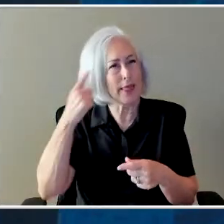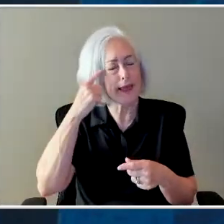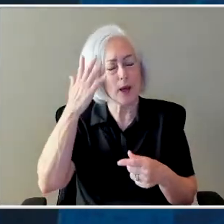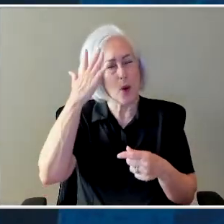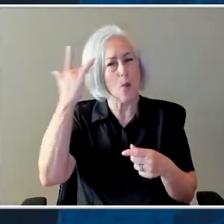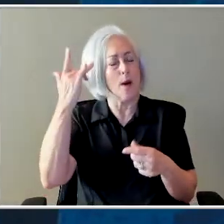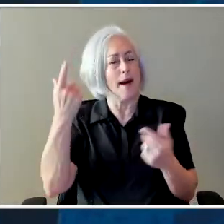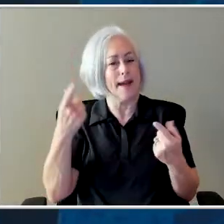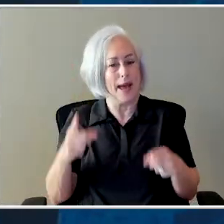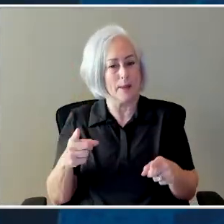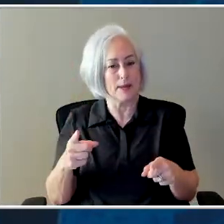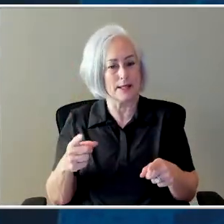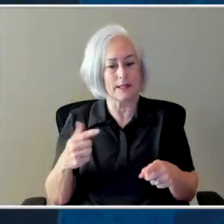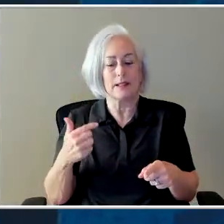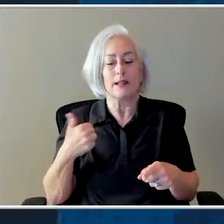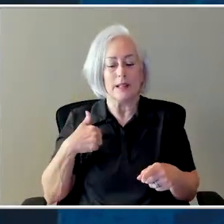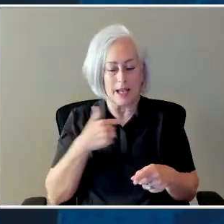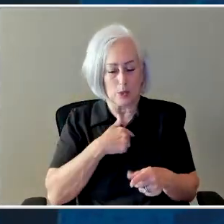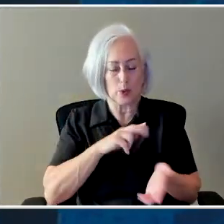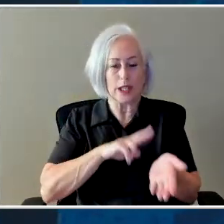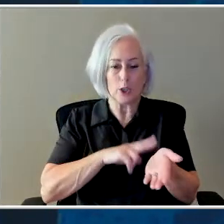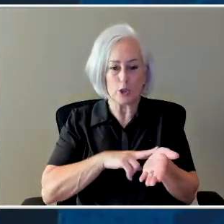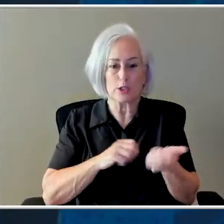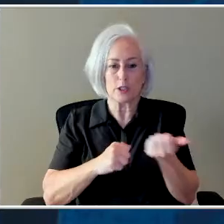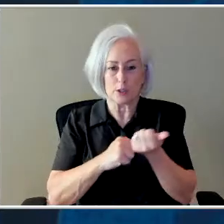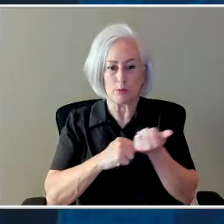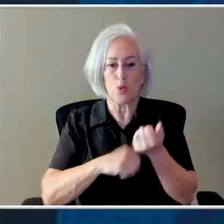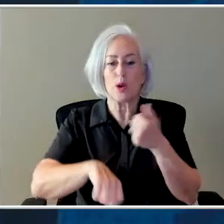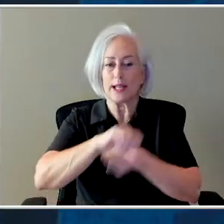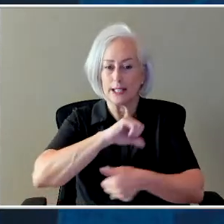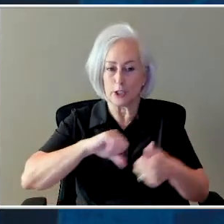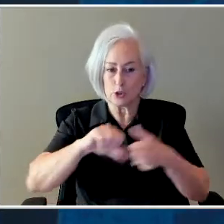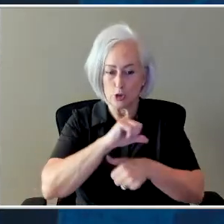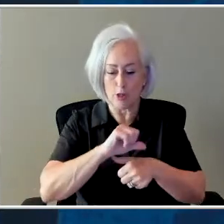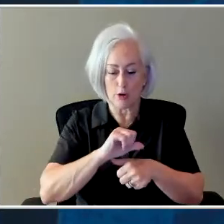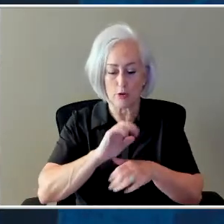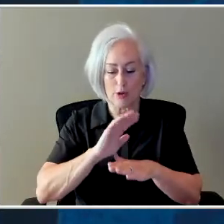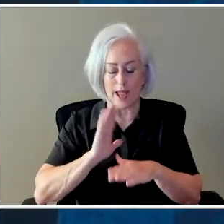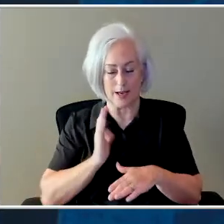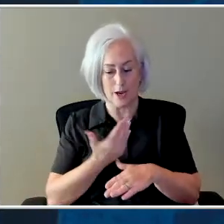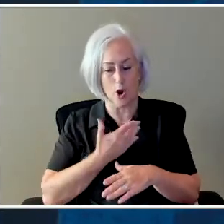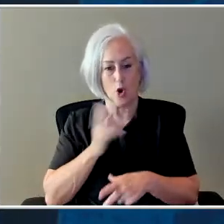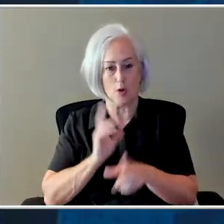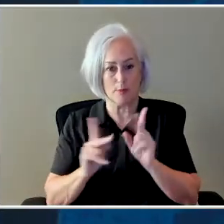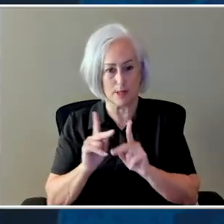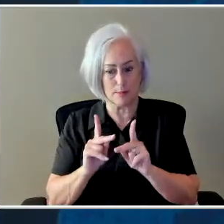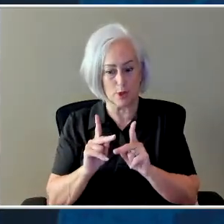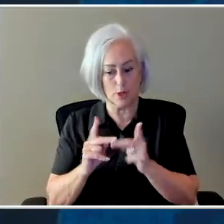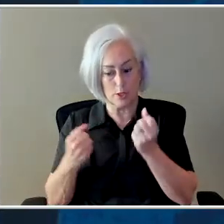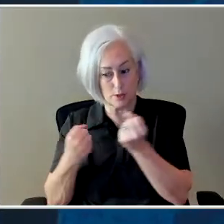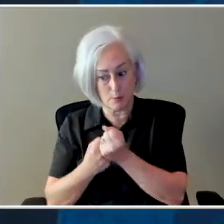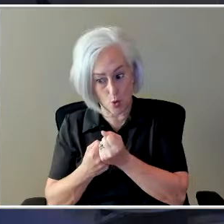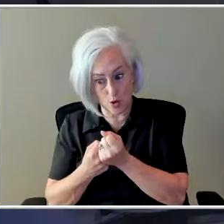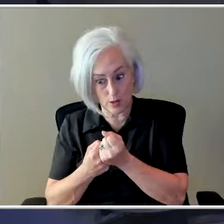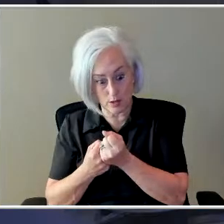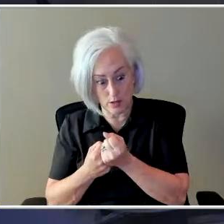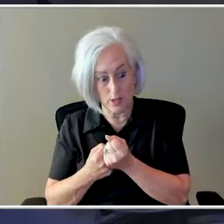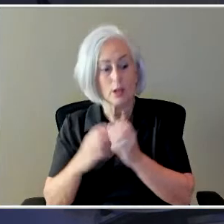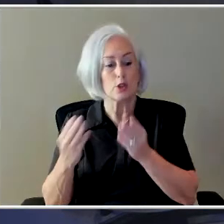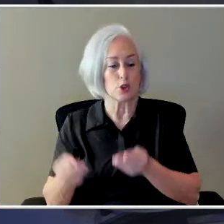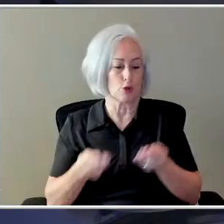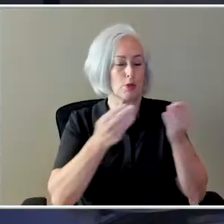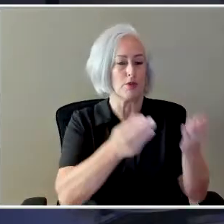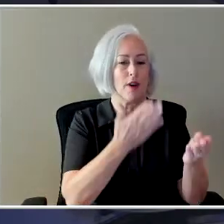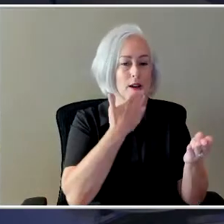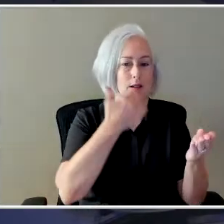have support from each other and all of our people as well, just to help get us to give the best support and care that we can every day. So. Well,